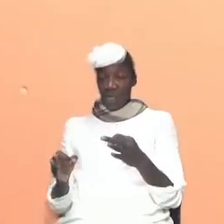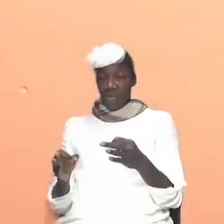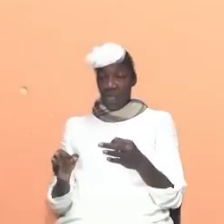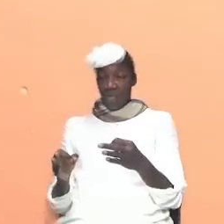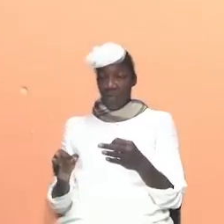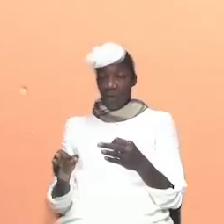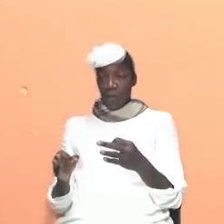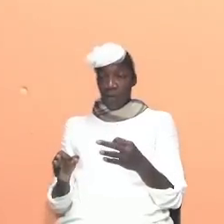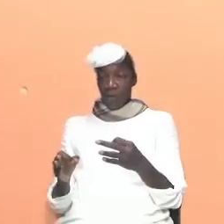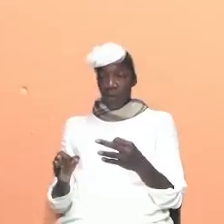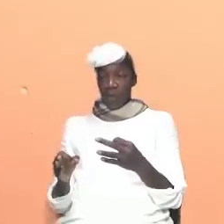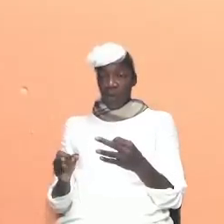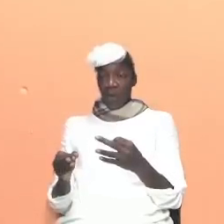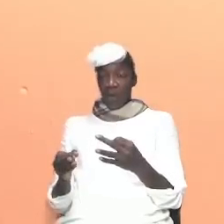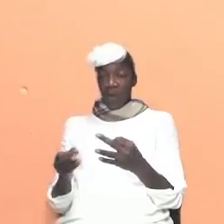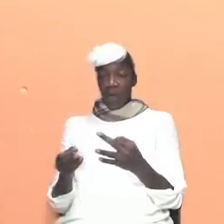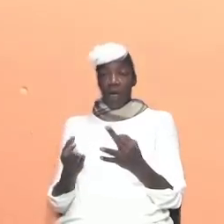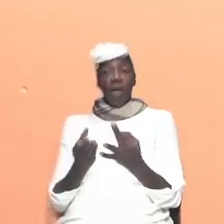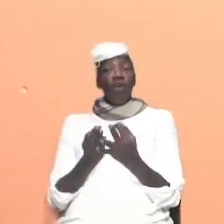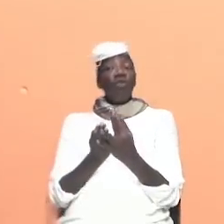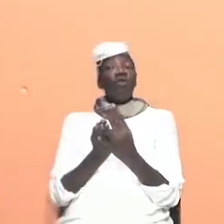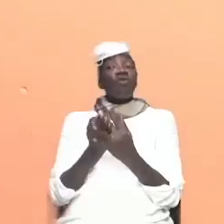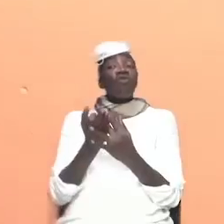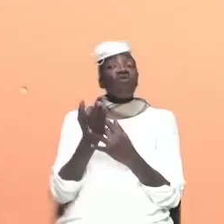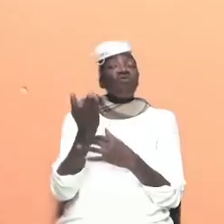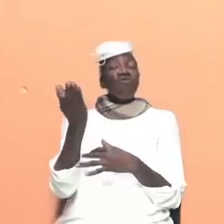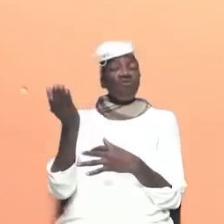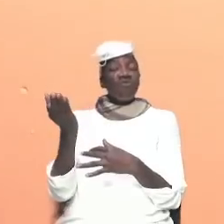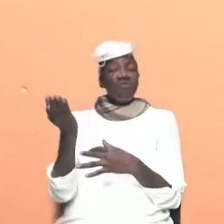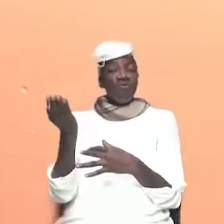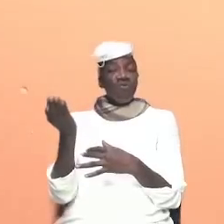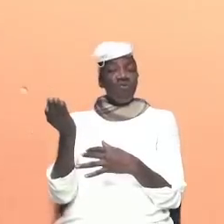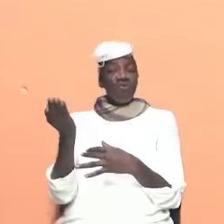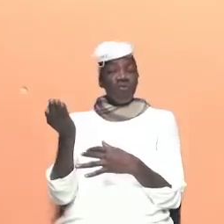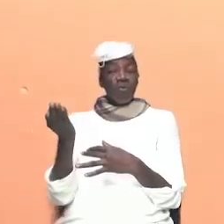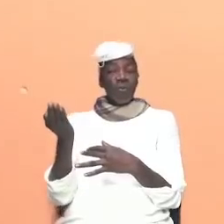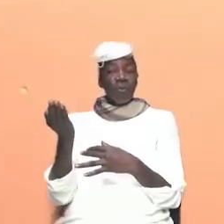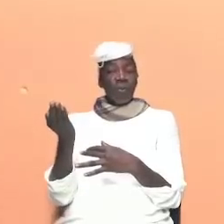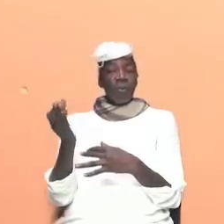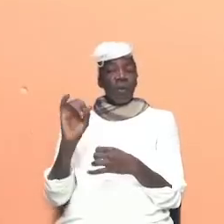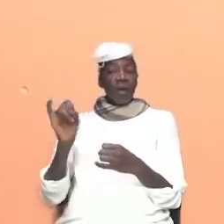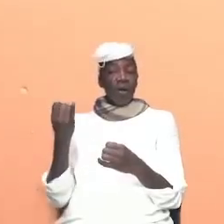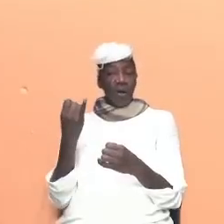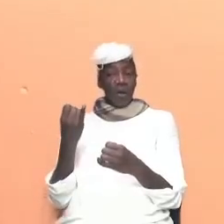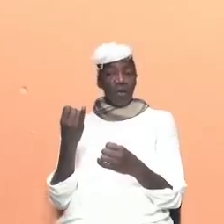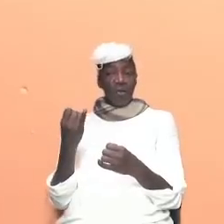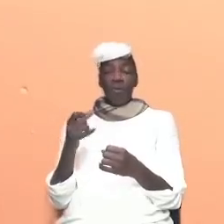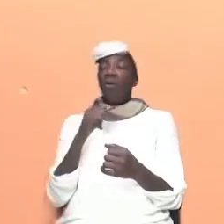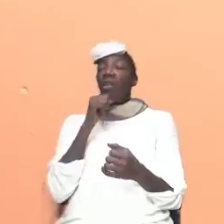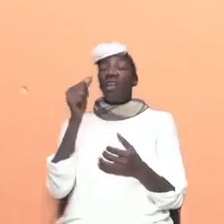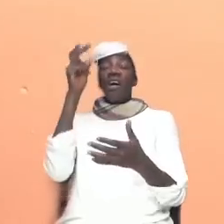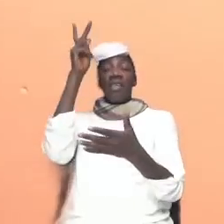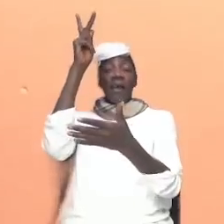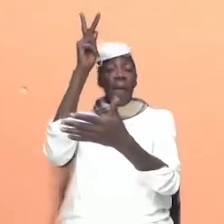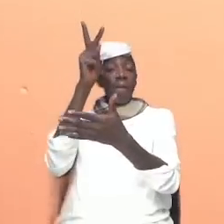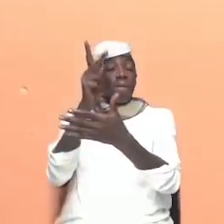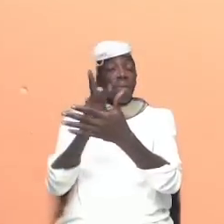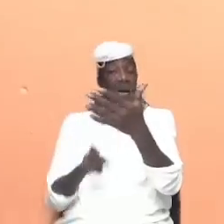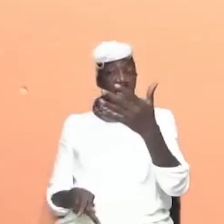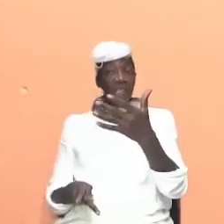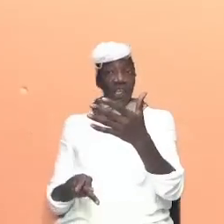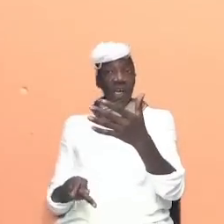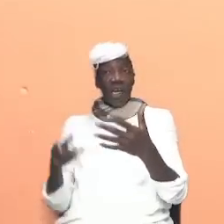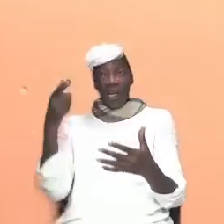his judgment. We know that the judgment is going to also be impartial because of